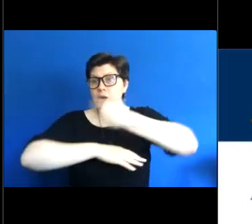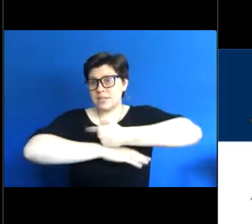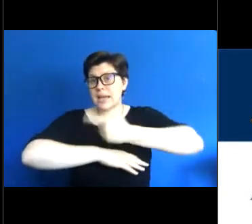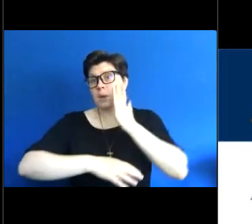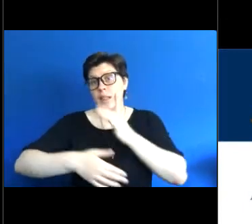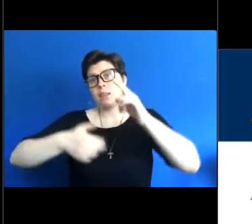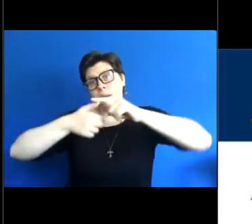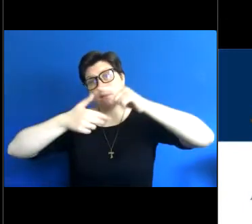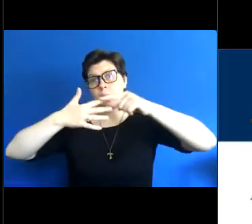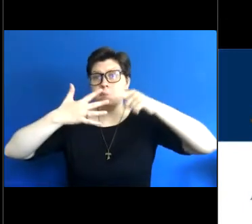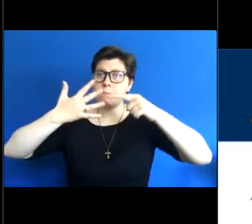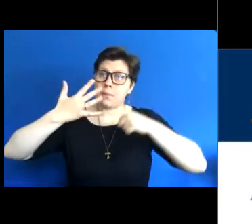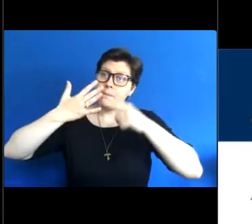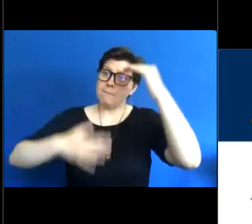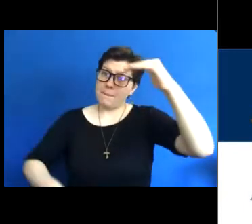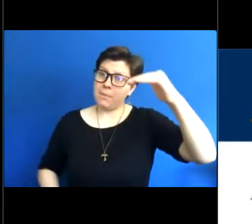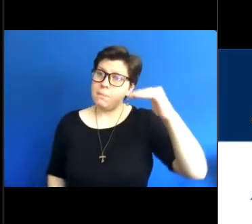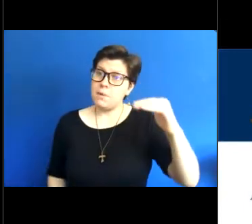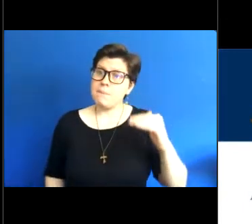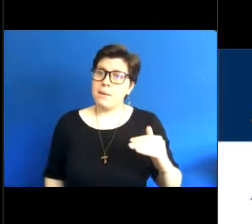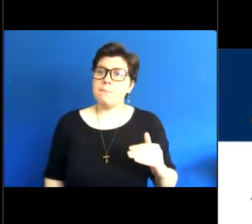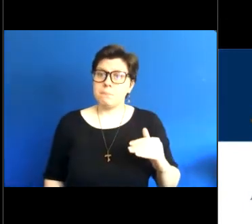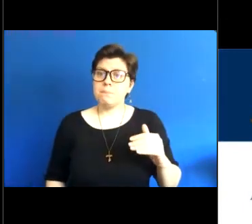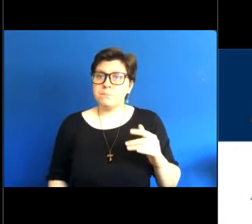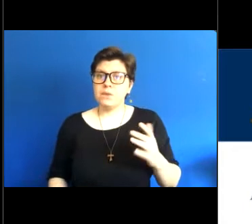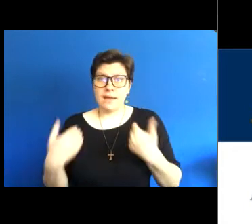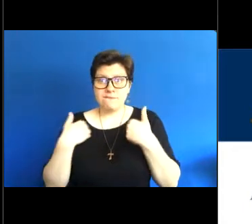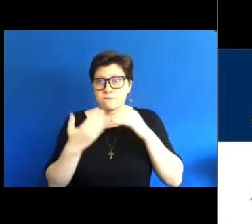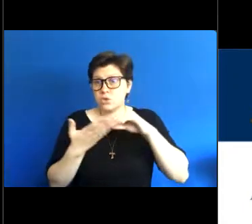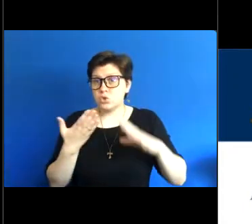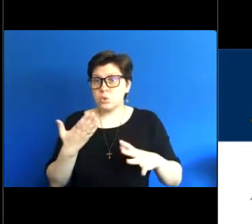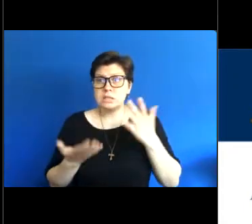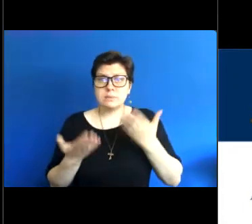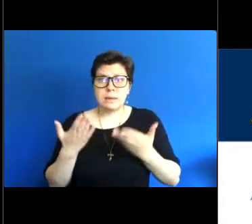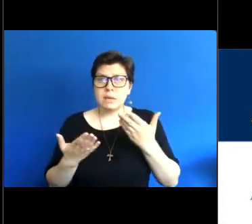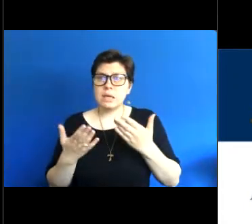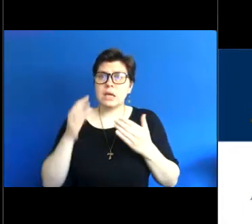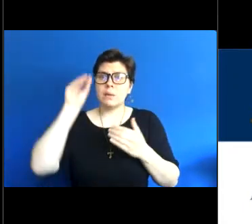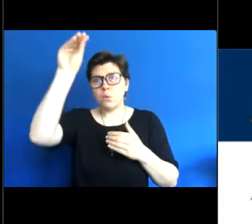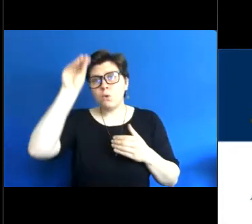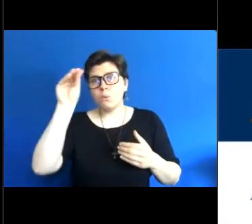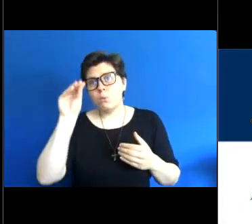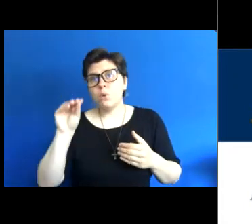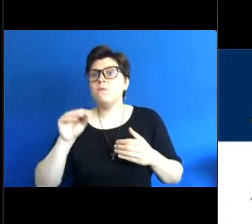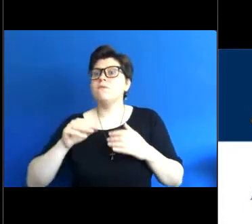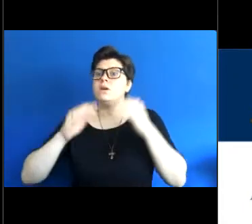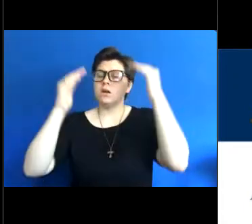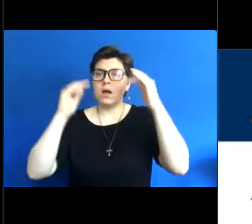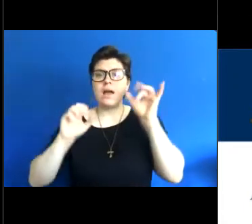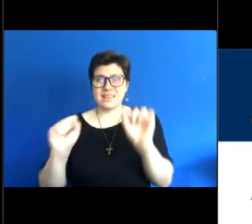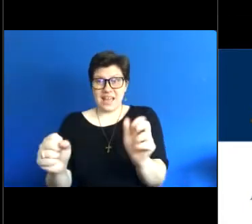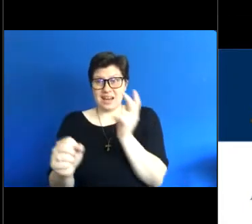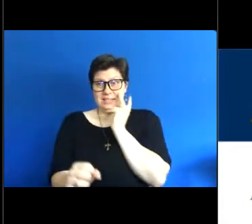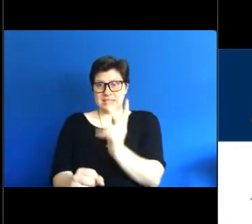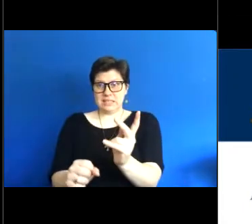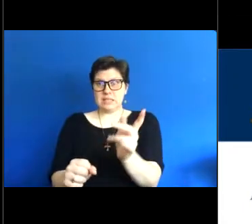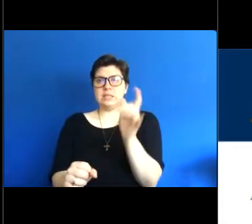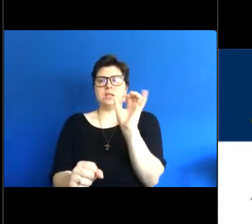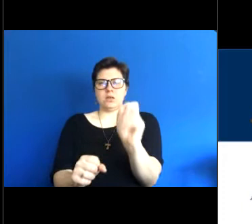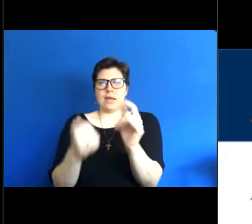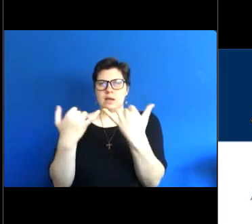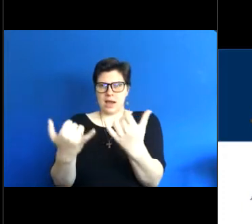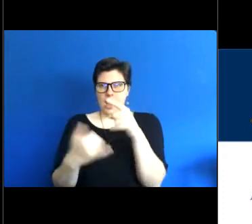And as you go through each activity of the day, to have the students move from one activity to the next so that they can visualize what